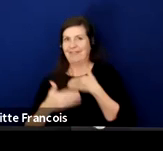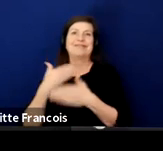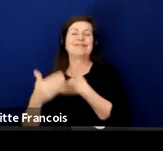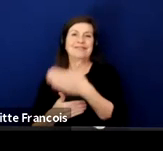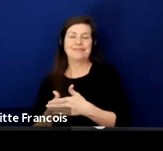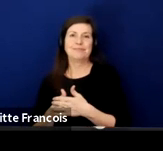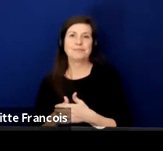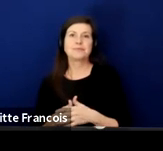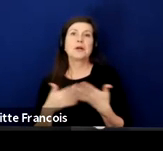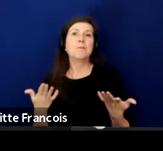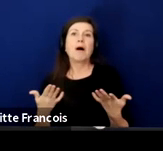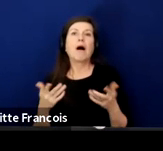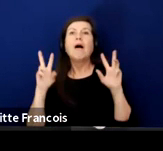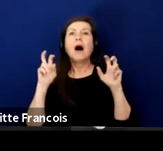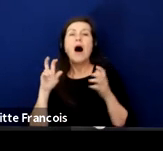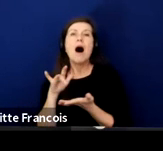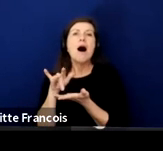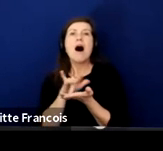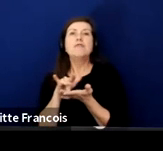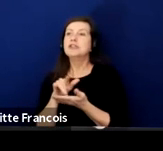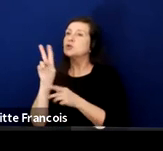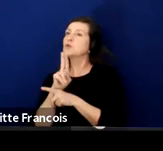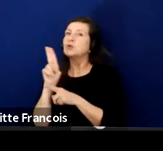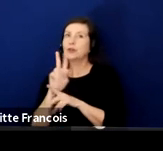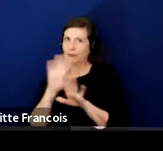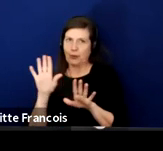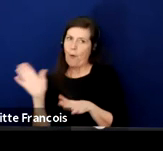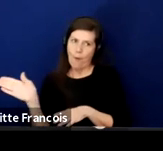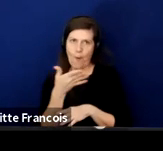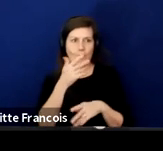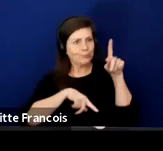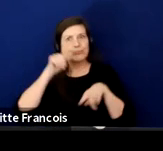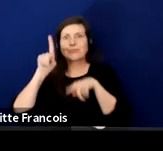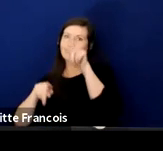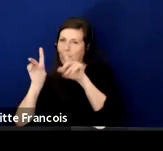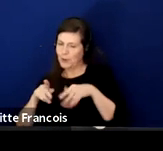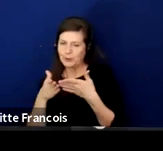thing as an average user. You need to take care of everyone. Thank you, everyone. Bye-bye.